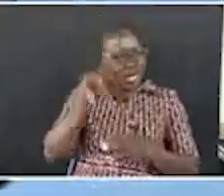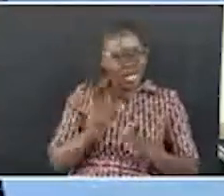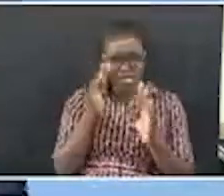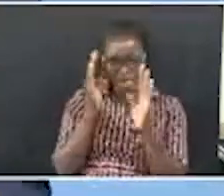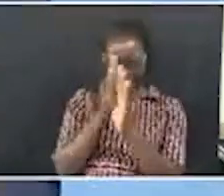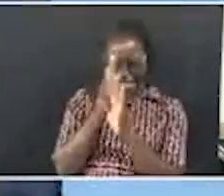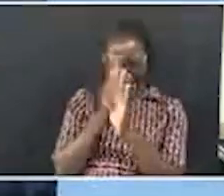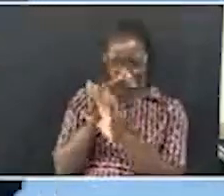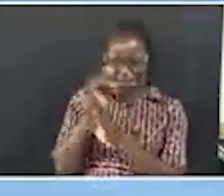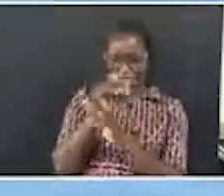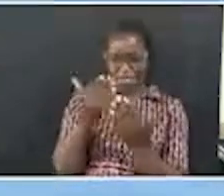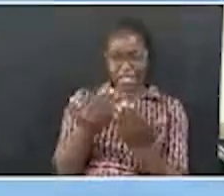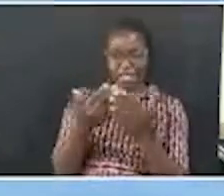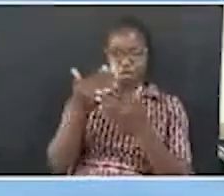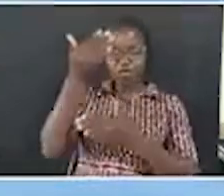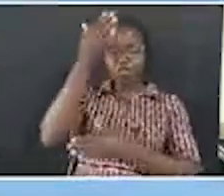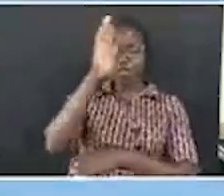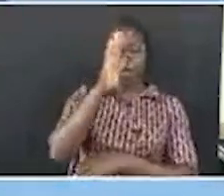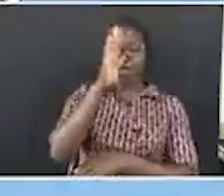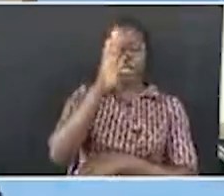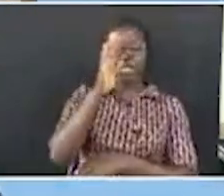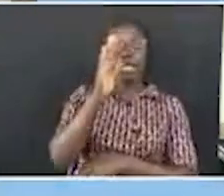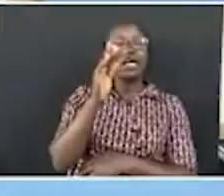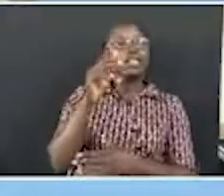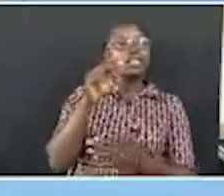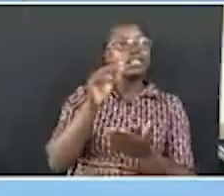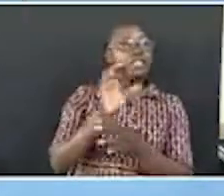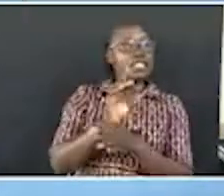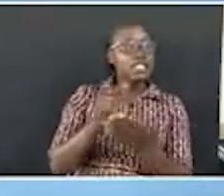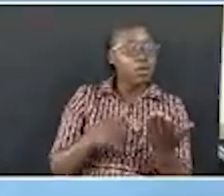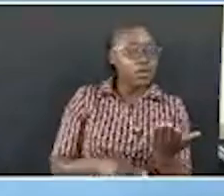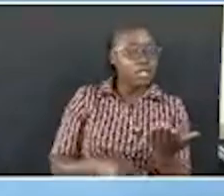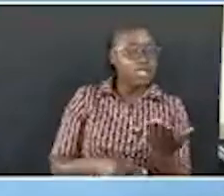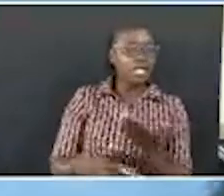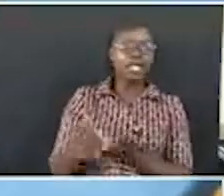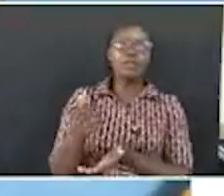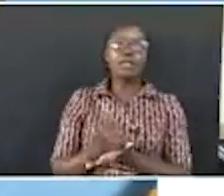hide anything before our God. What does the church say?